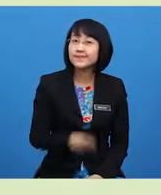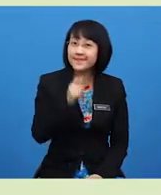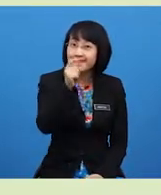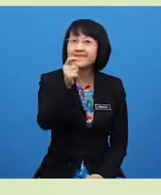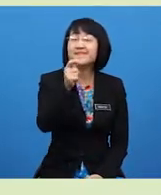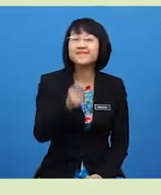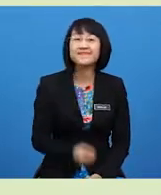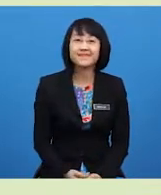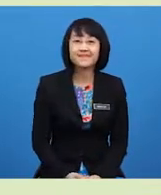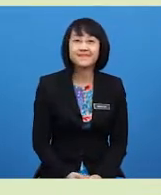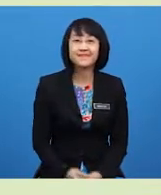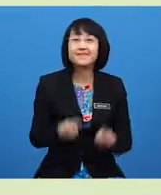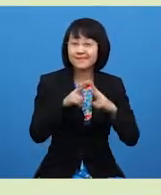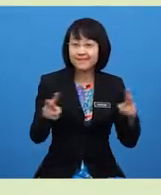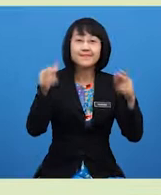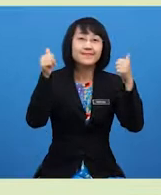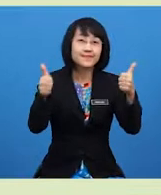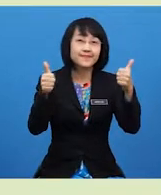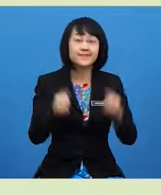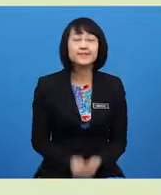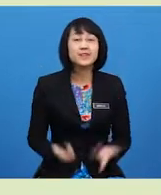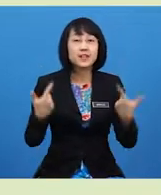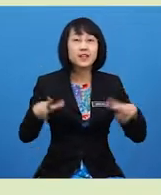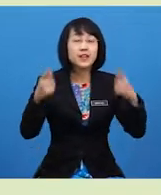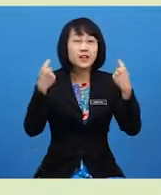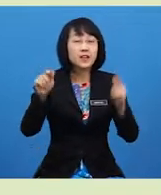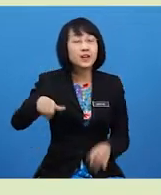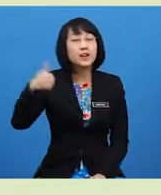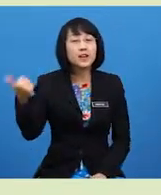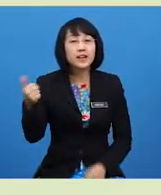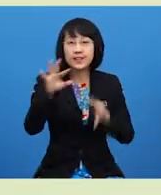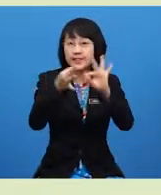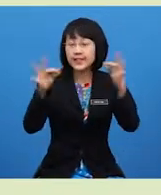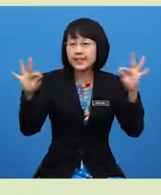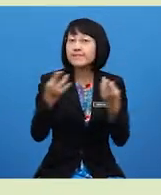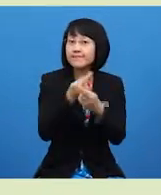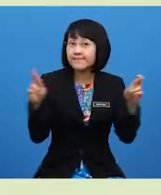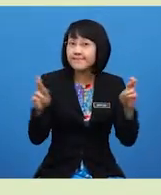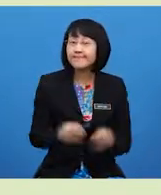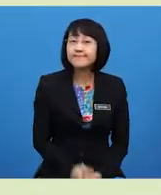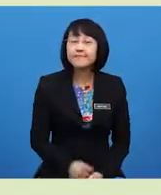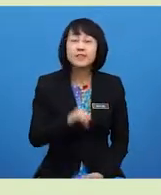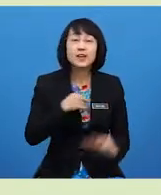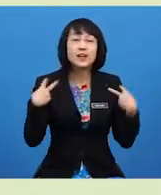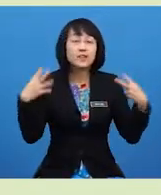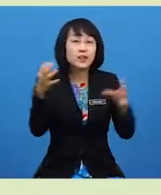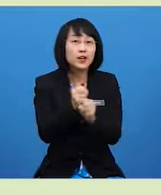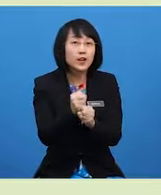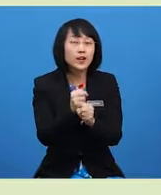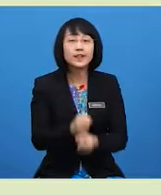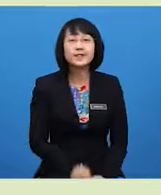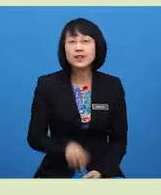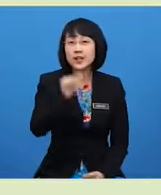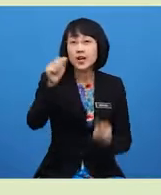True. Very good. Now let's try another sentence. Ready? I've got